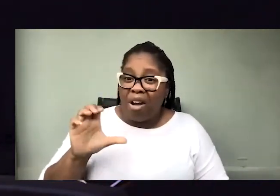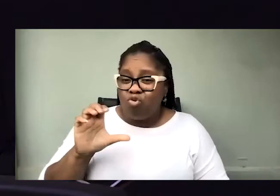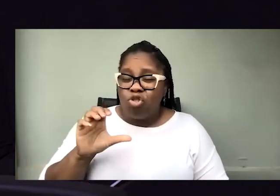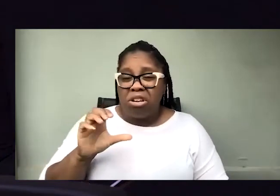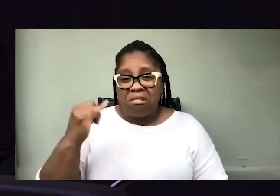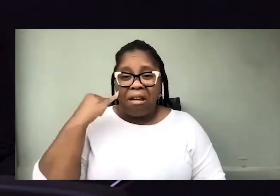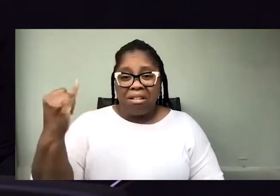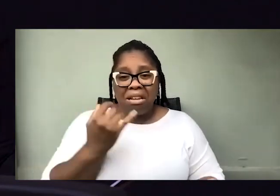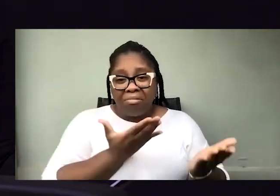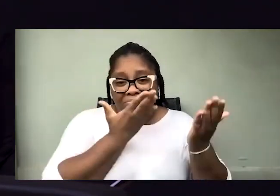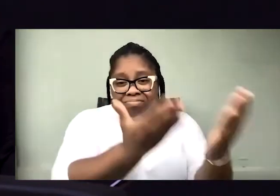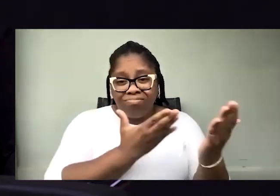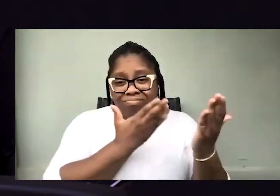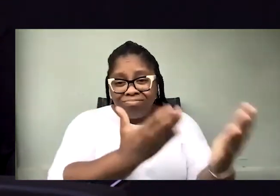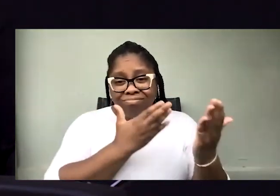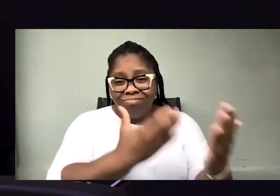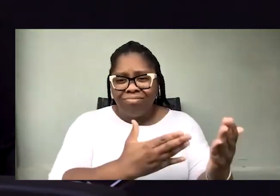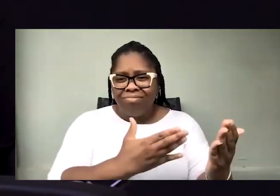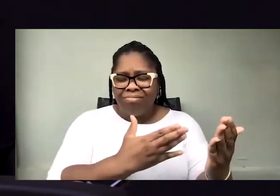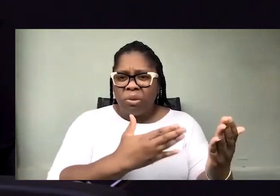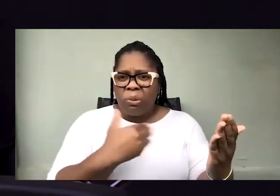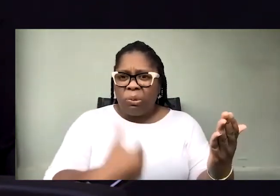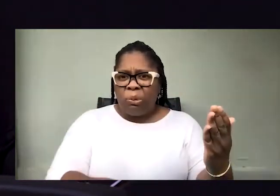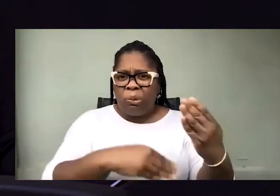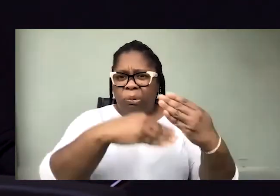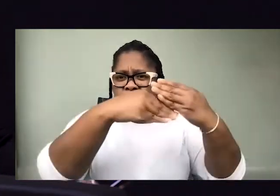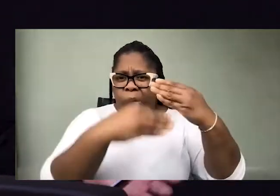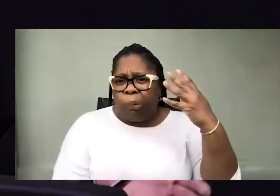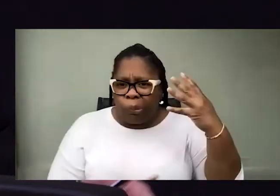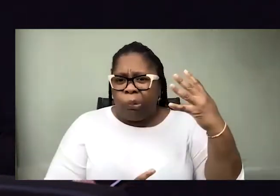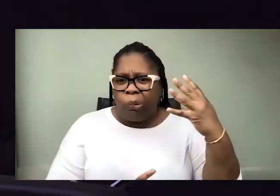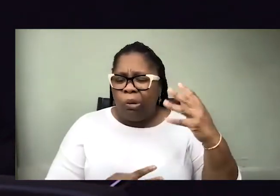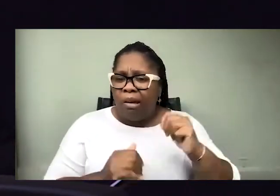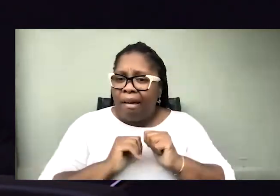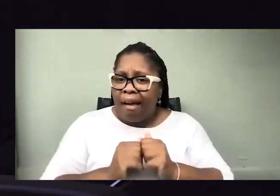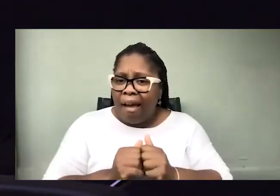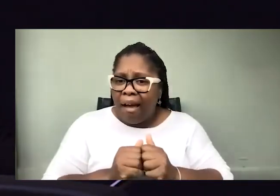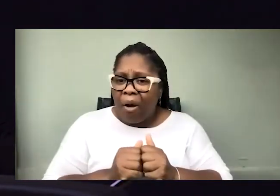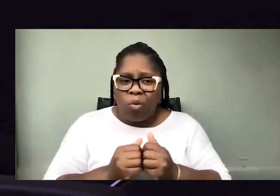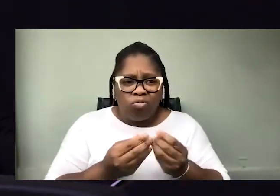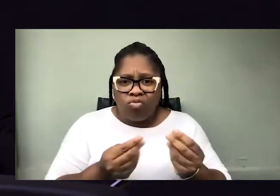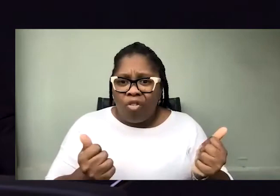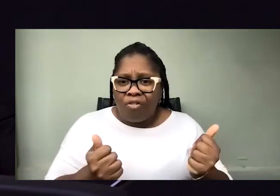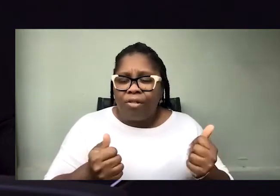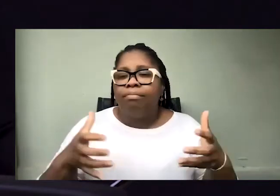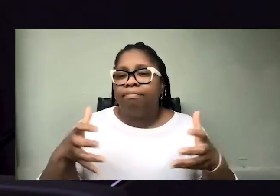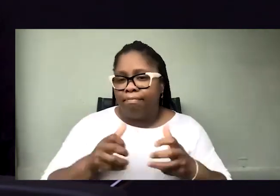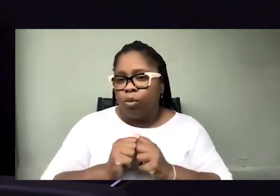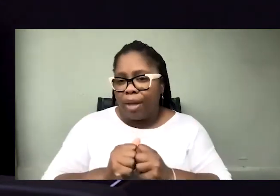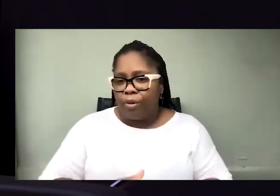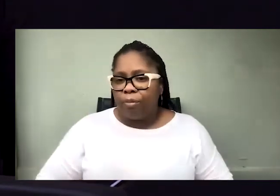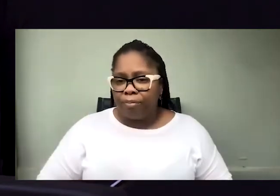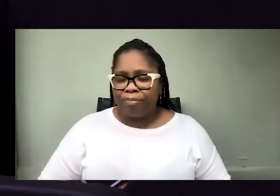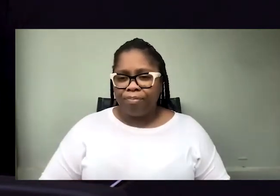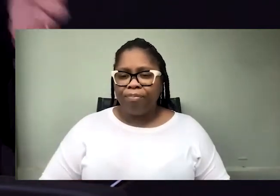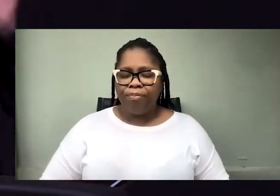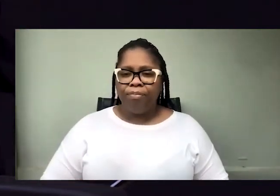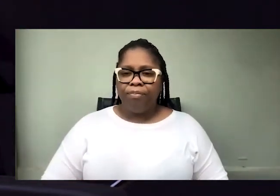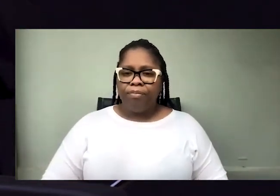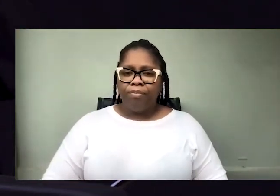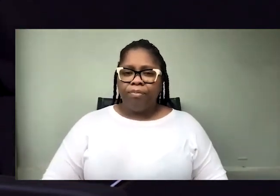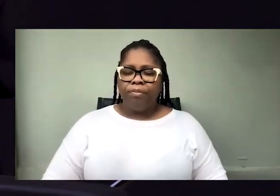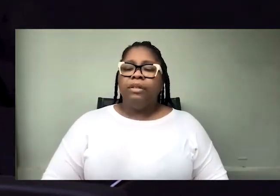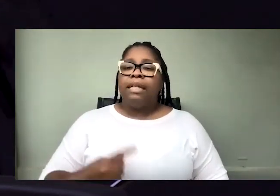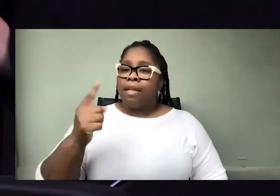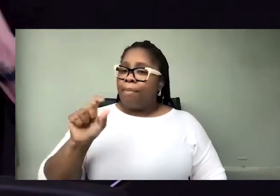just so much to tackle. And the only way we can tackle it is by doing it together. And so something